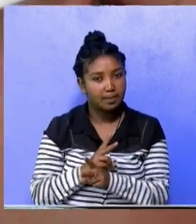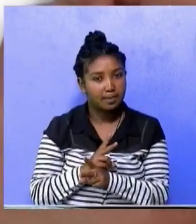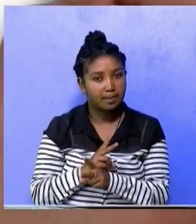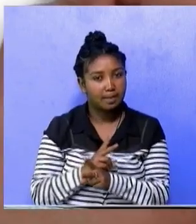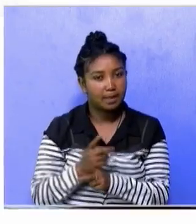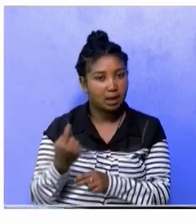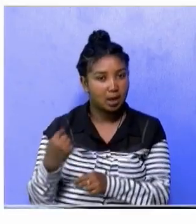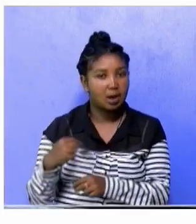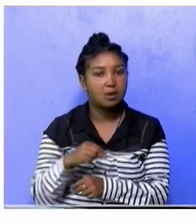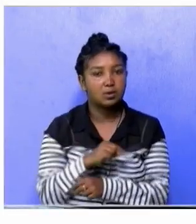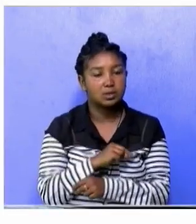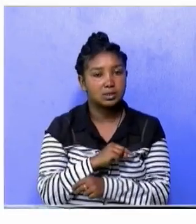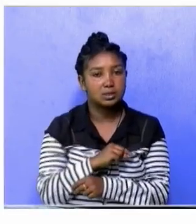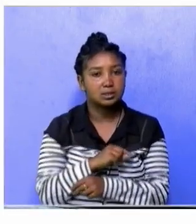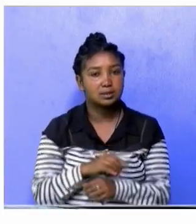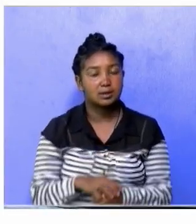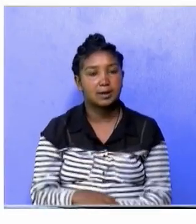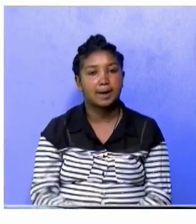our